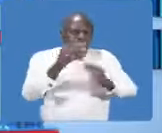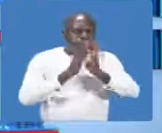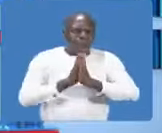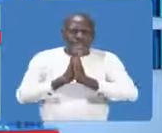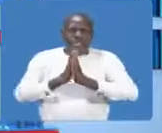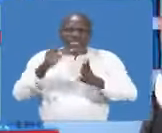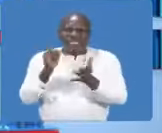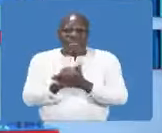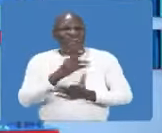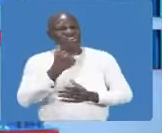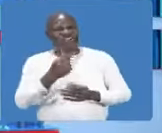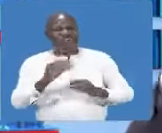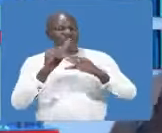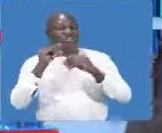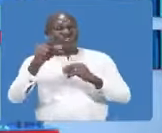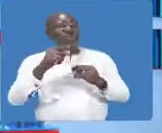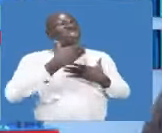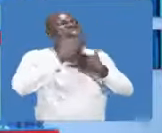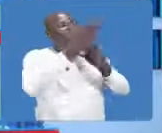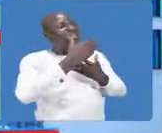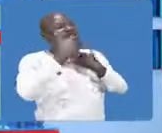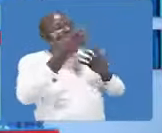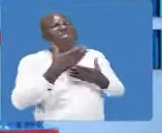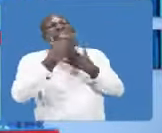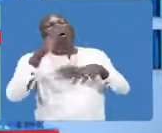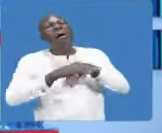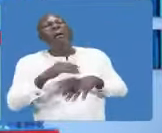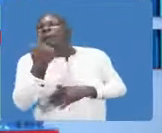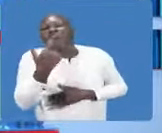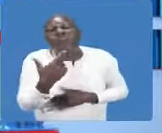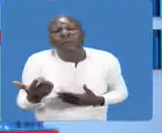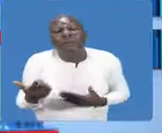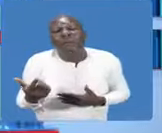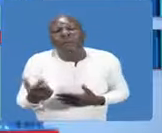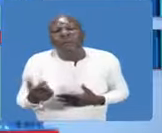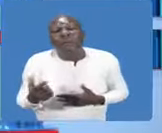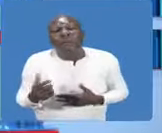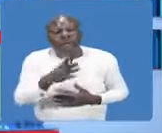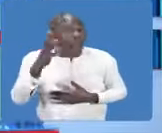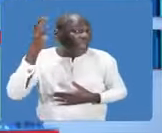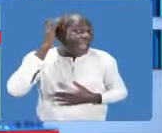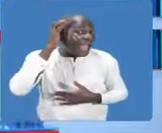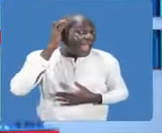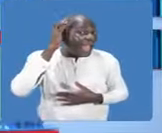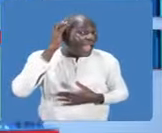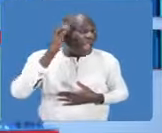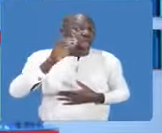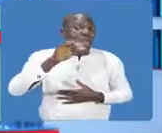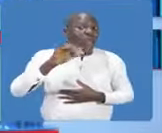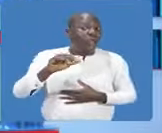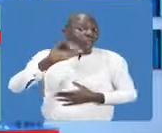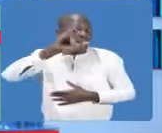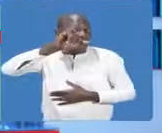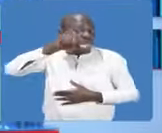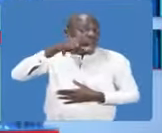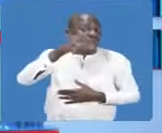a osofo a cho sa tietiem na sori a wo tiem tiem tiem tiem no wati jona edin da na